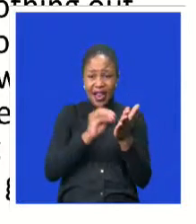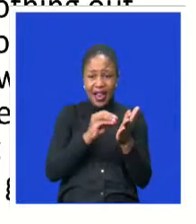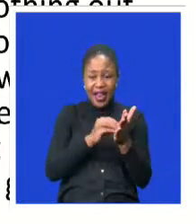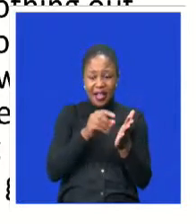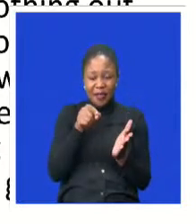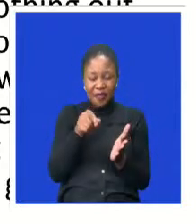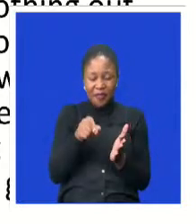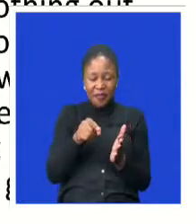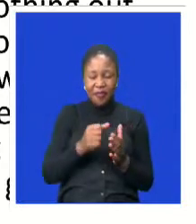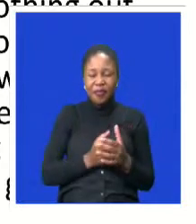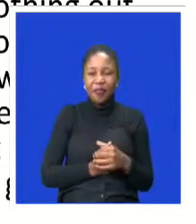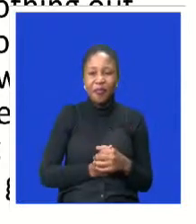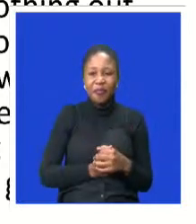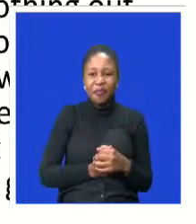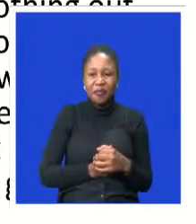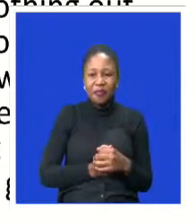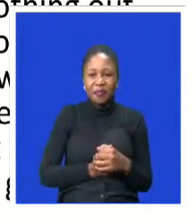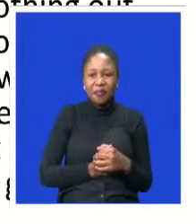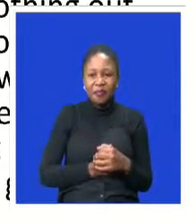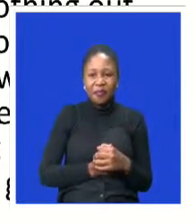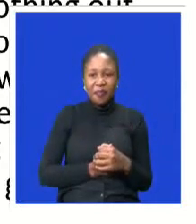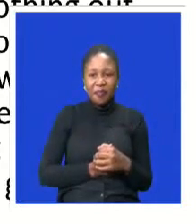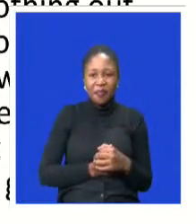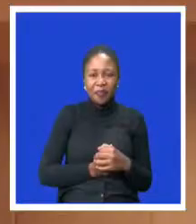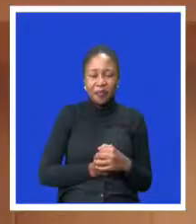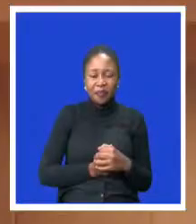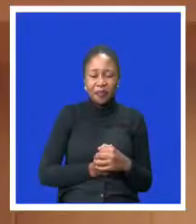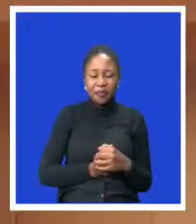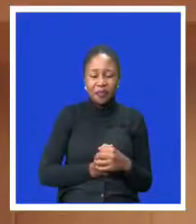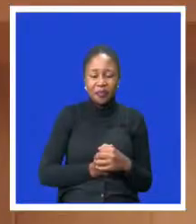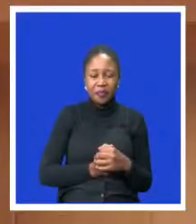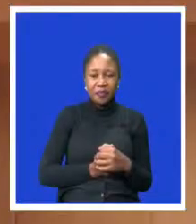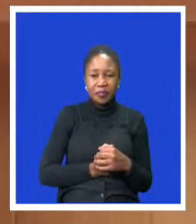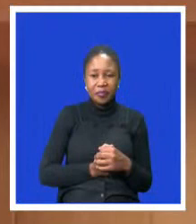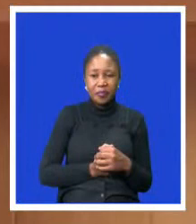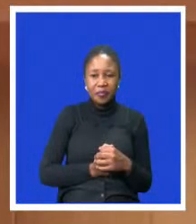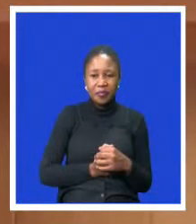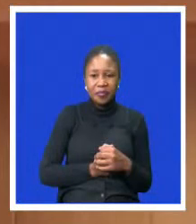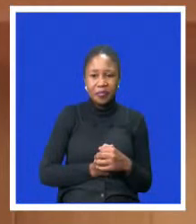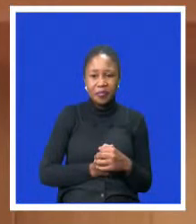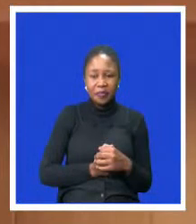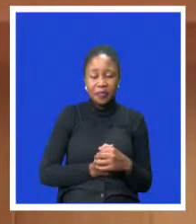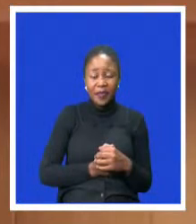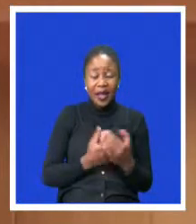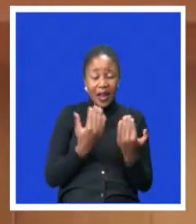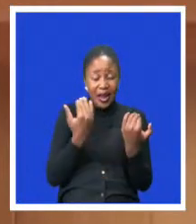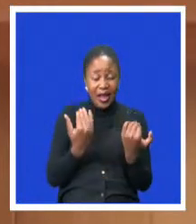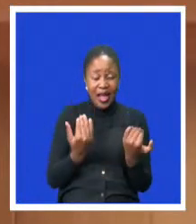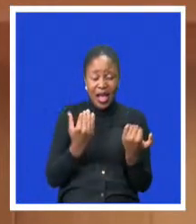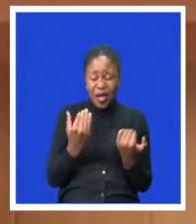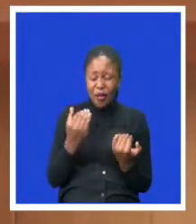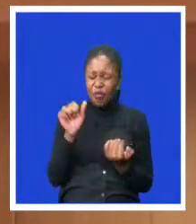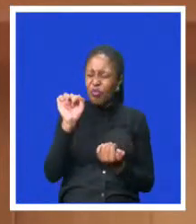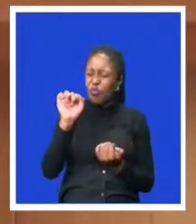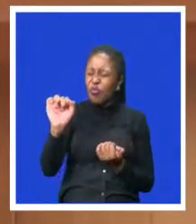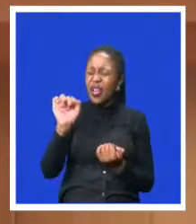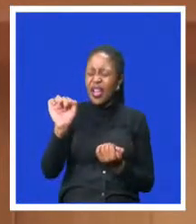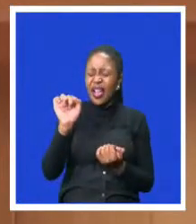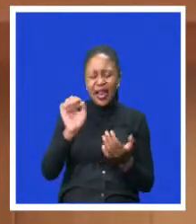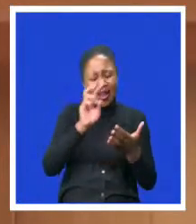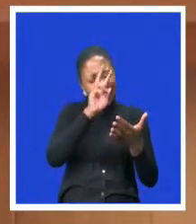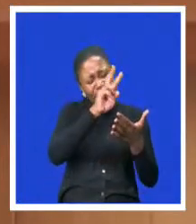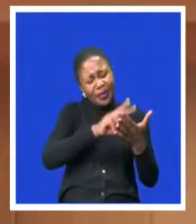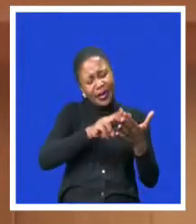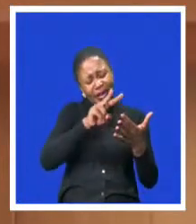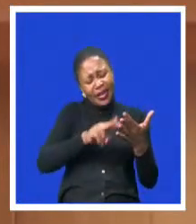As a writer, you will come across, as a reader, as you are reading your work, most of the work that we